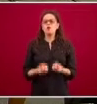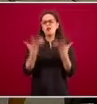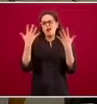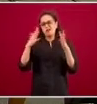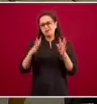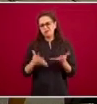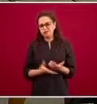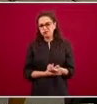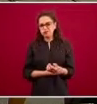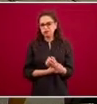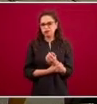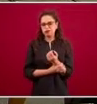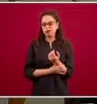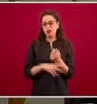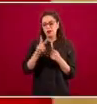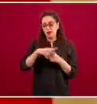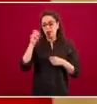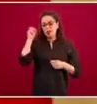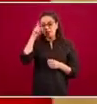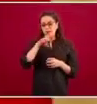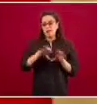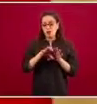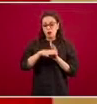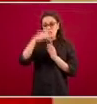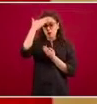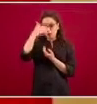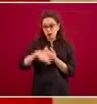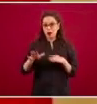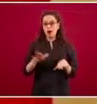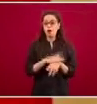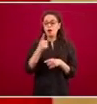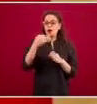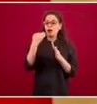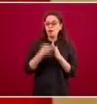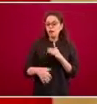every case, and that is not the way the science works.